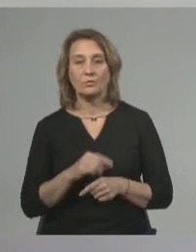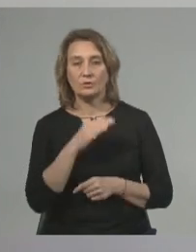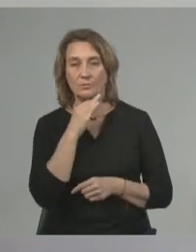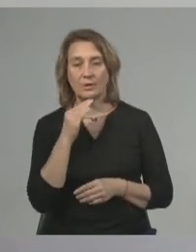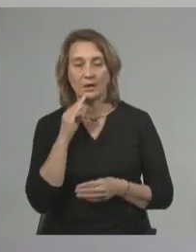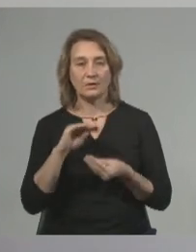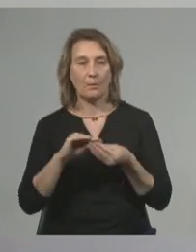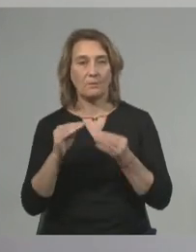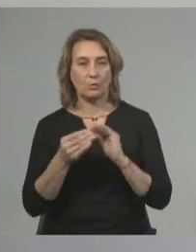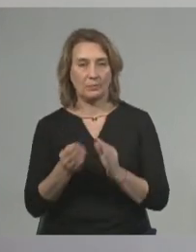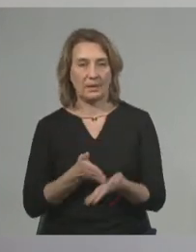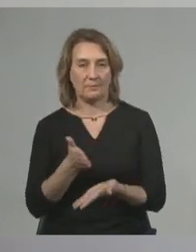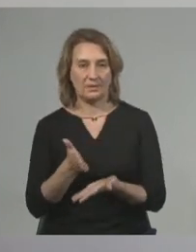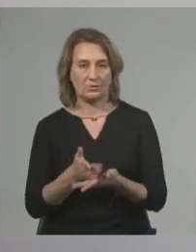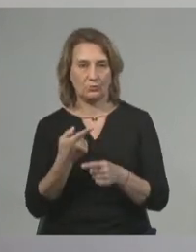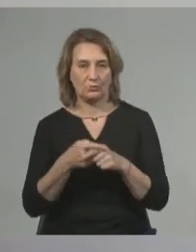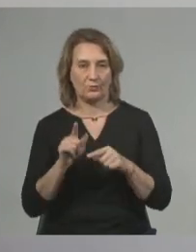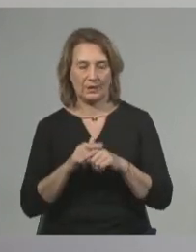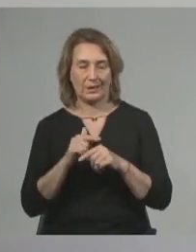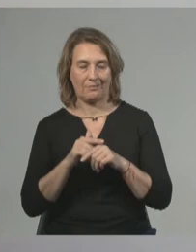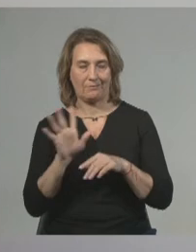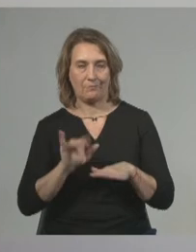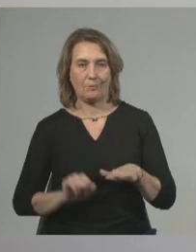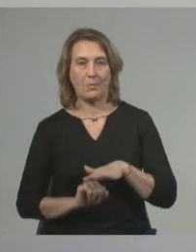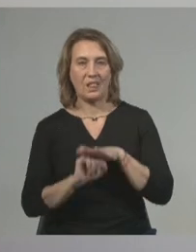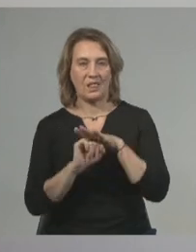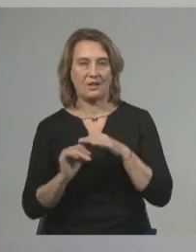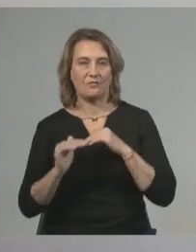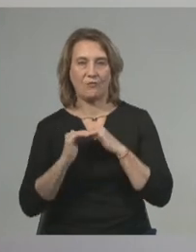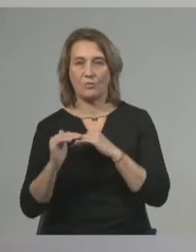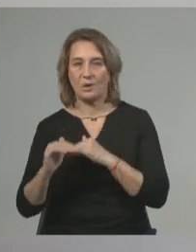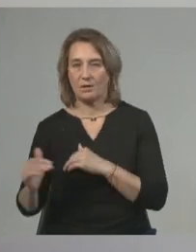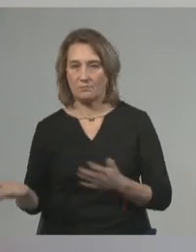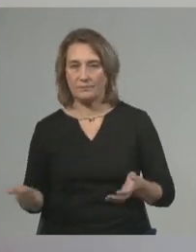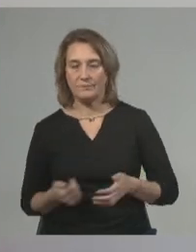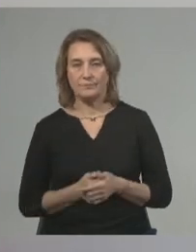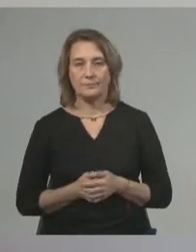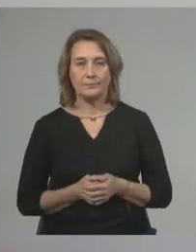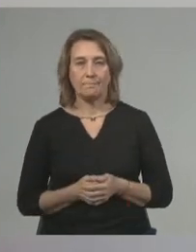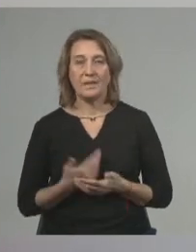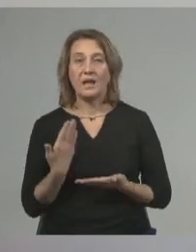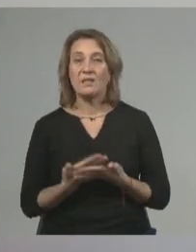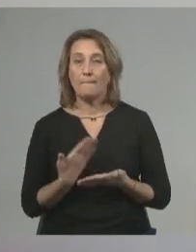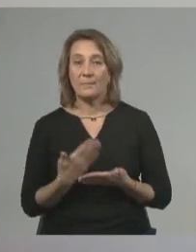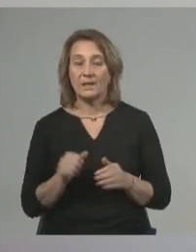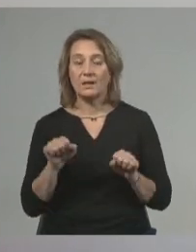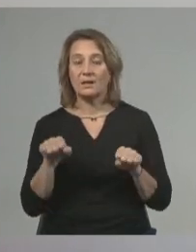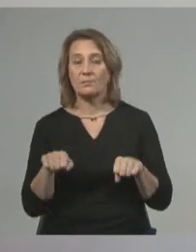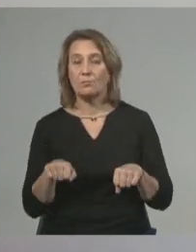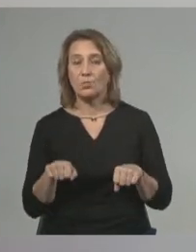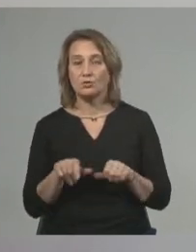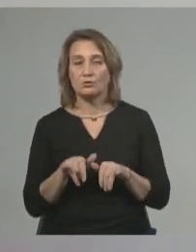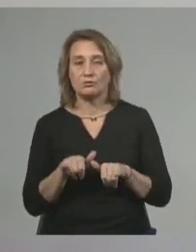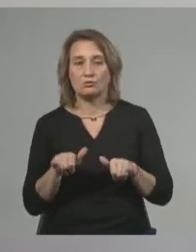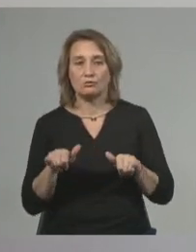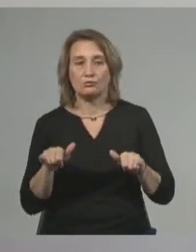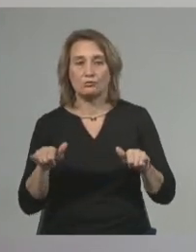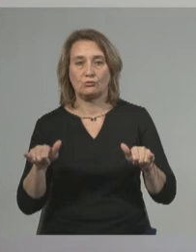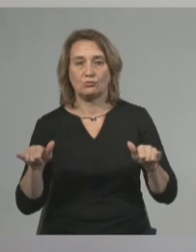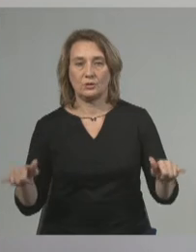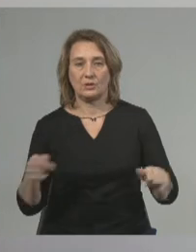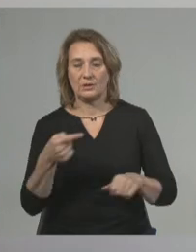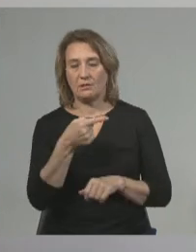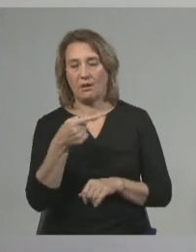like what they've done to advertising revenue streams for example which squeeze uh our work or how the